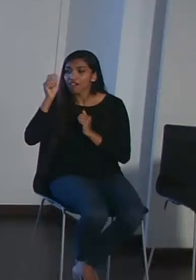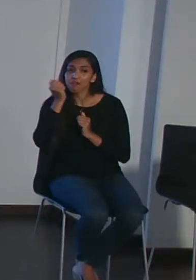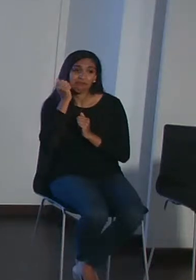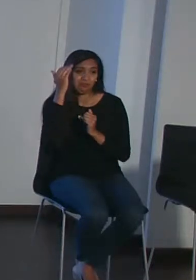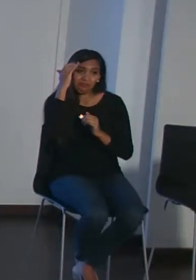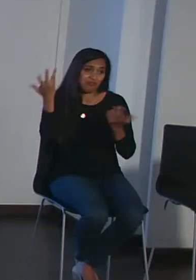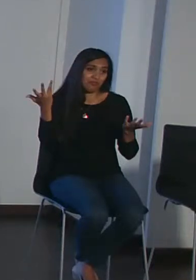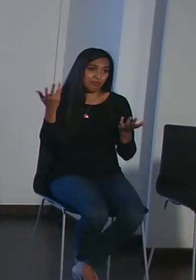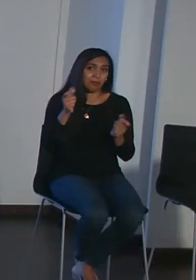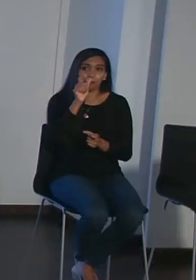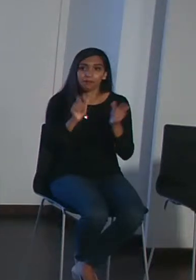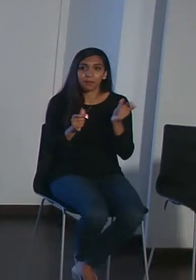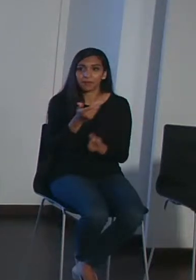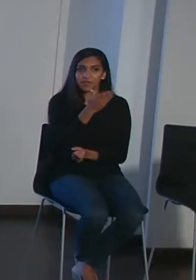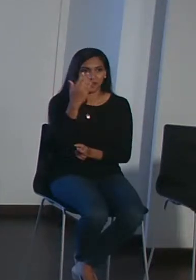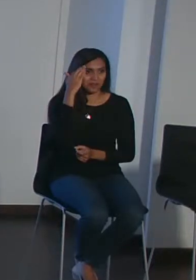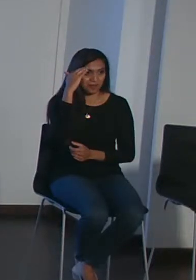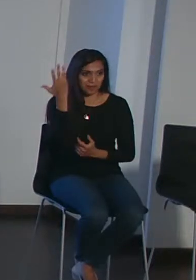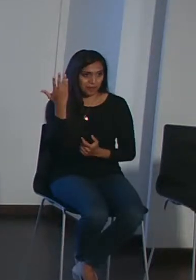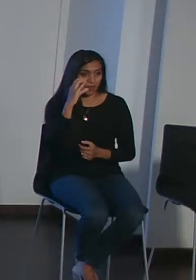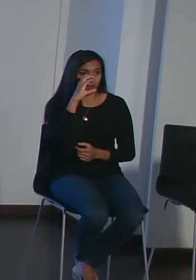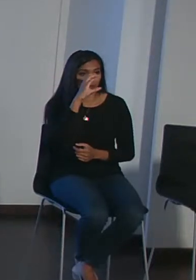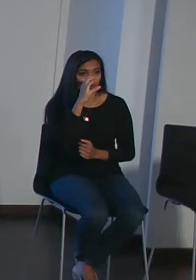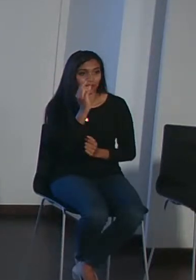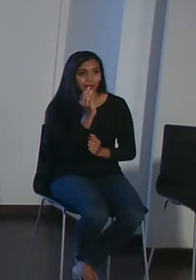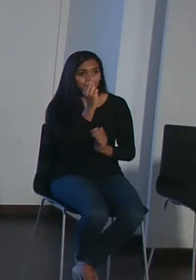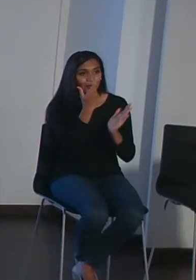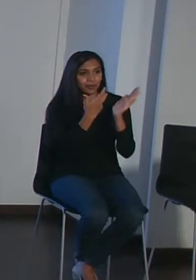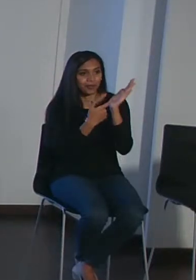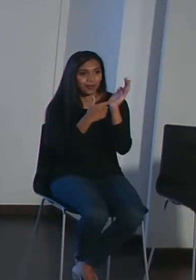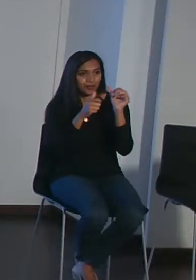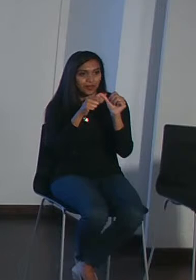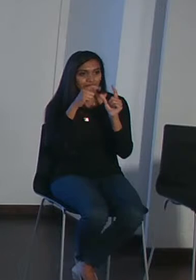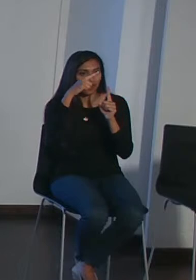So it's not an, I mean,